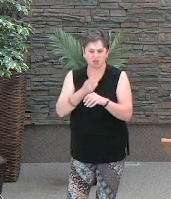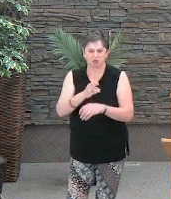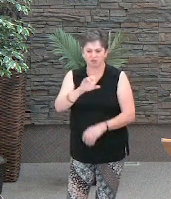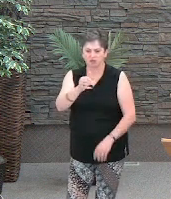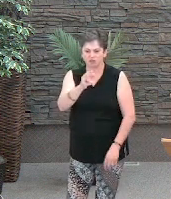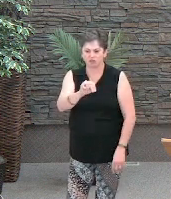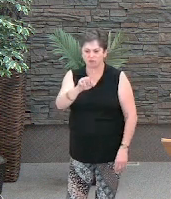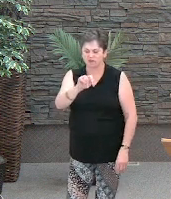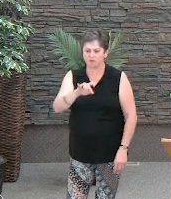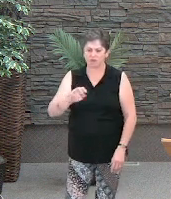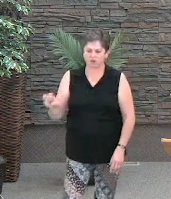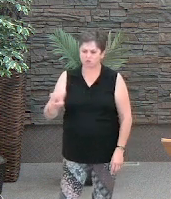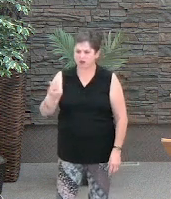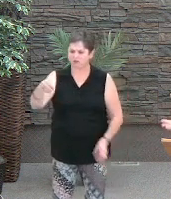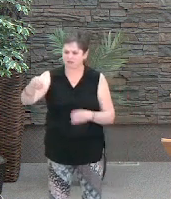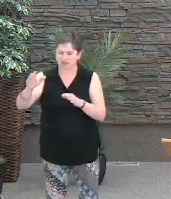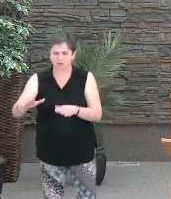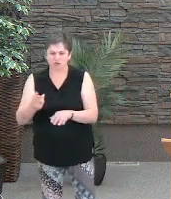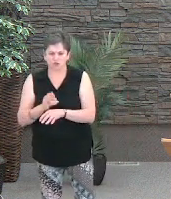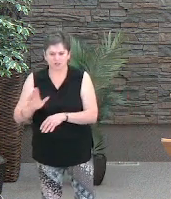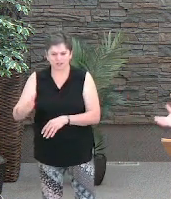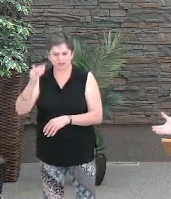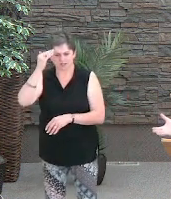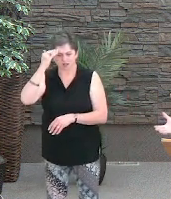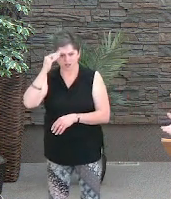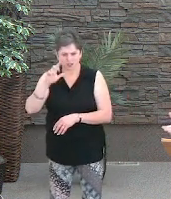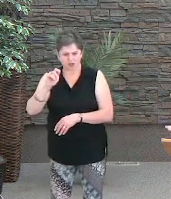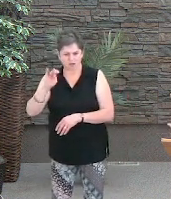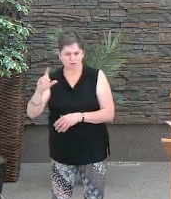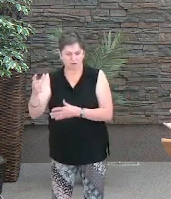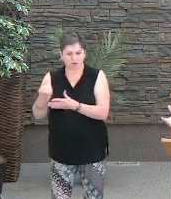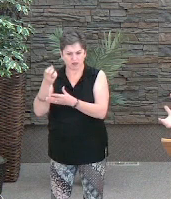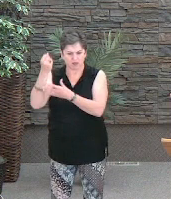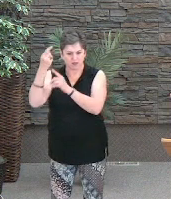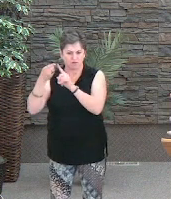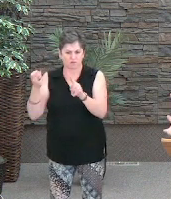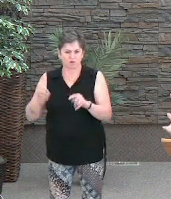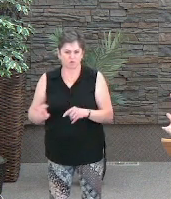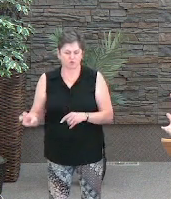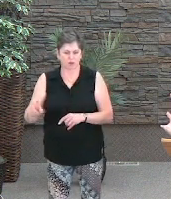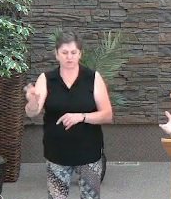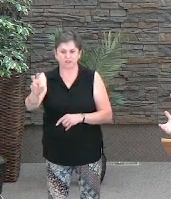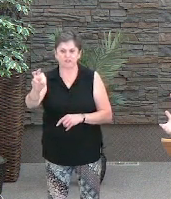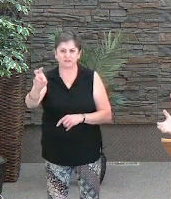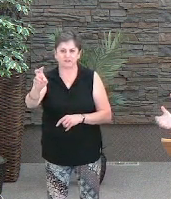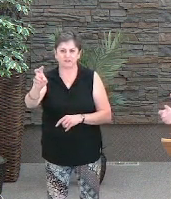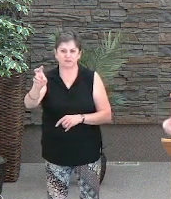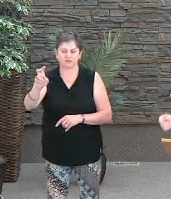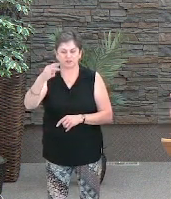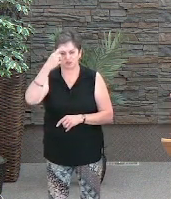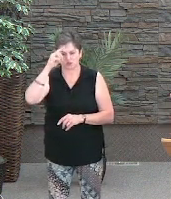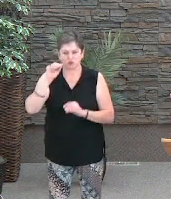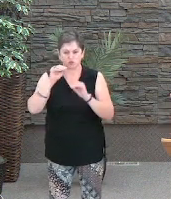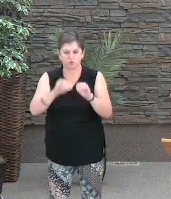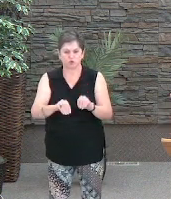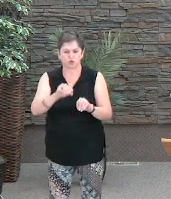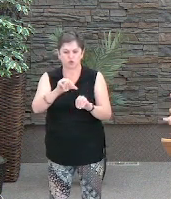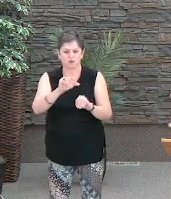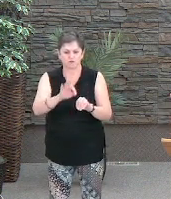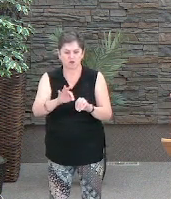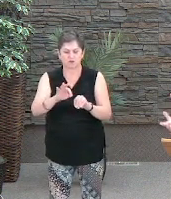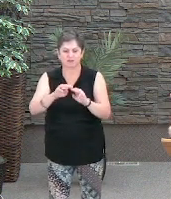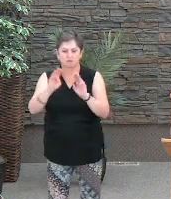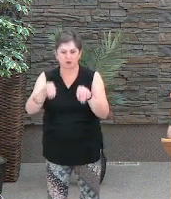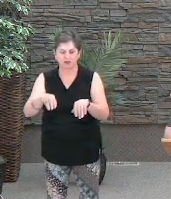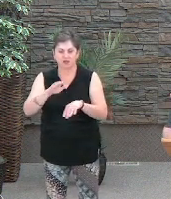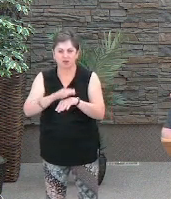traveling salesman. He used that knowledge Lovell gleaned from traveling in order to put Great Falls and